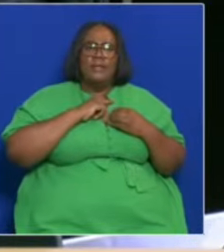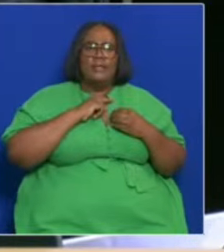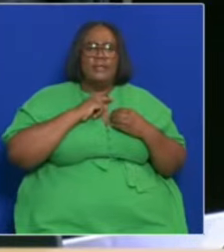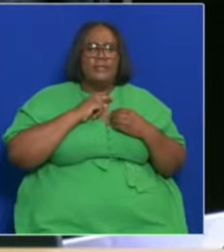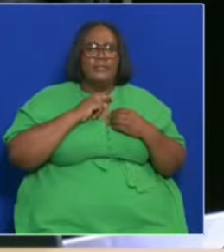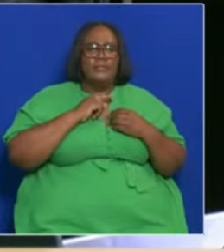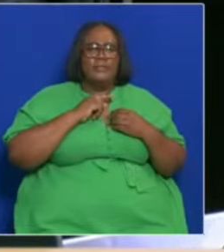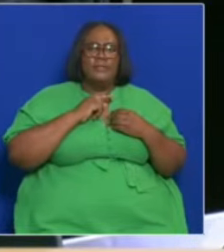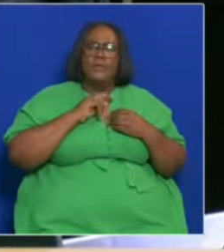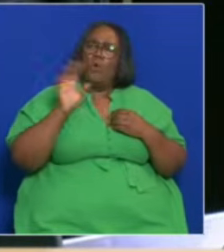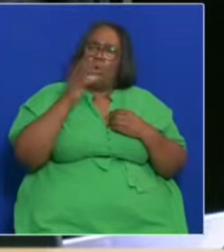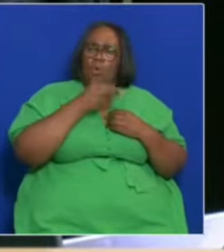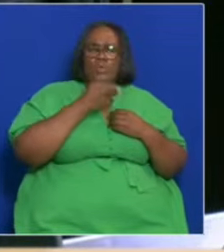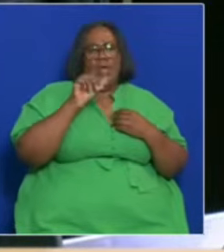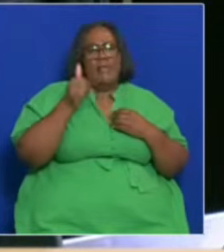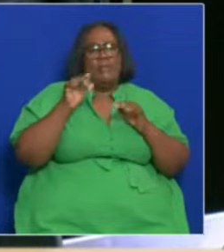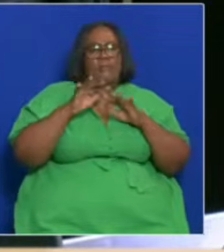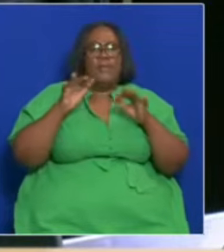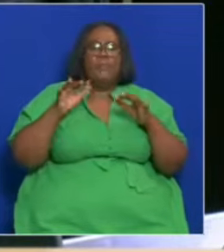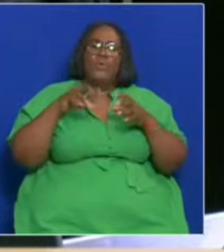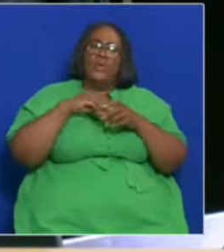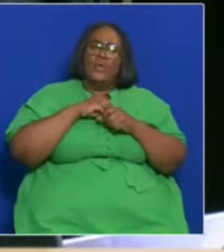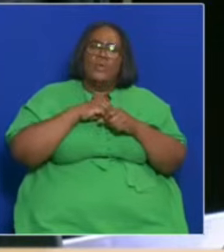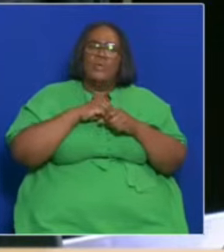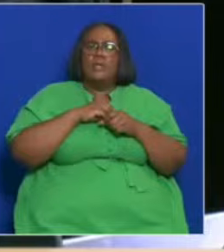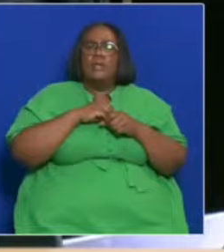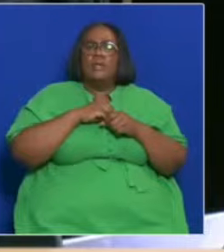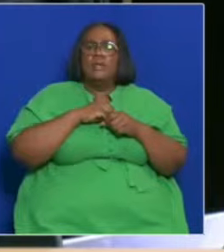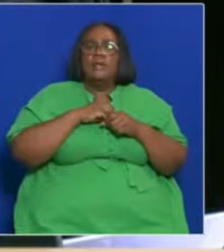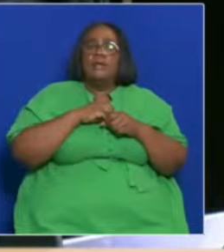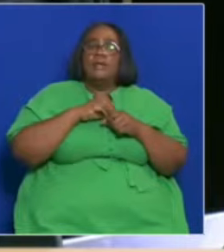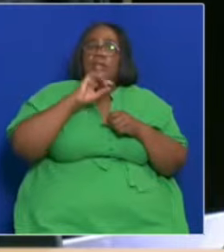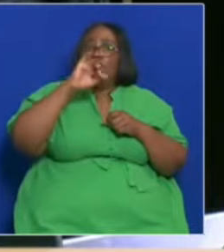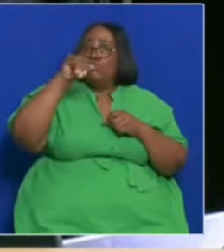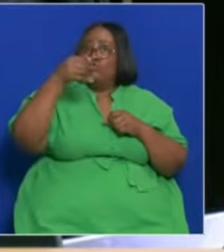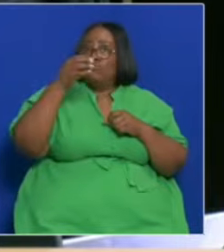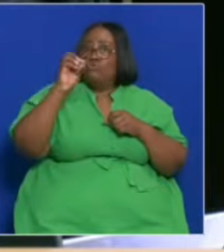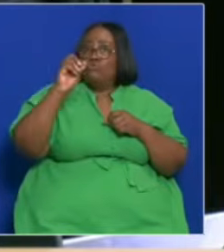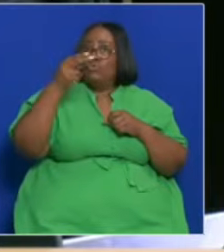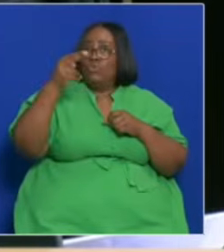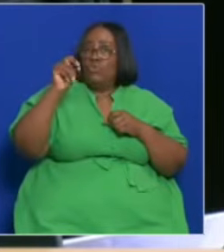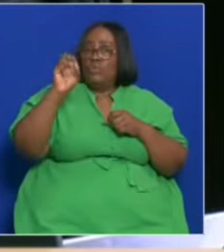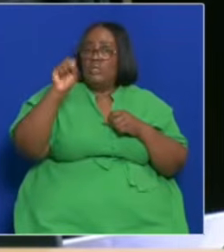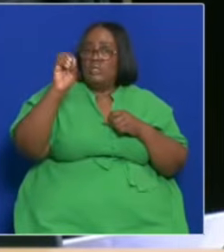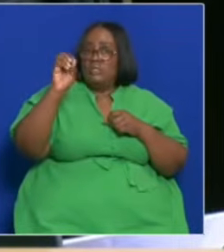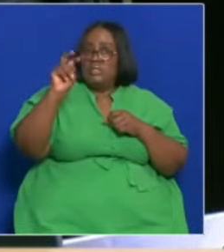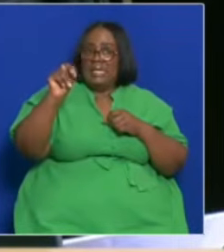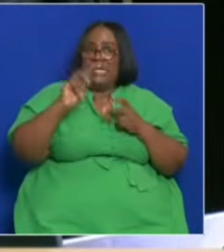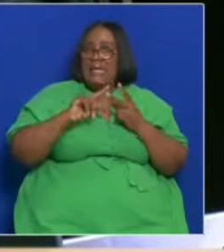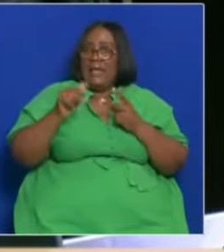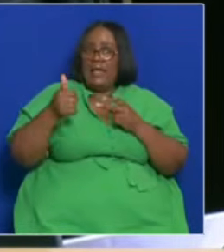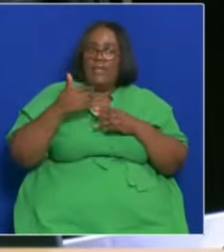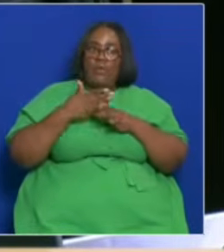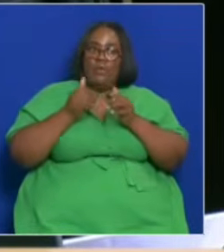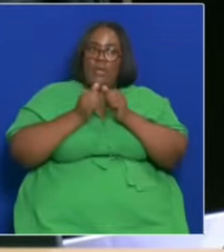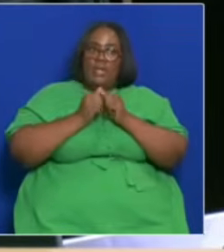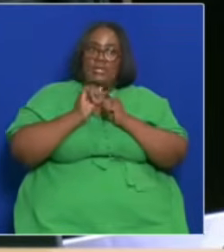everybody, including Advocate Johnson and your other colleagues, everybody has been talking about one forklift? How